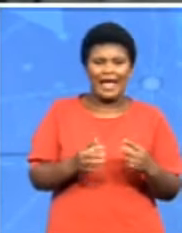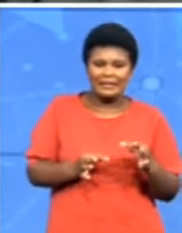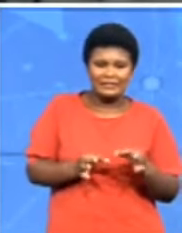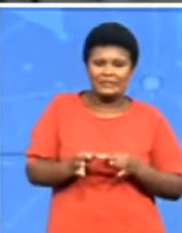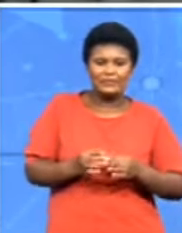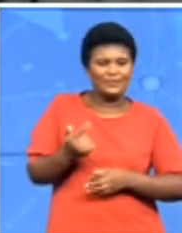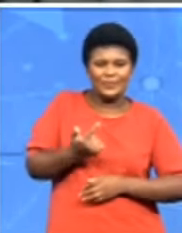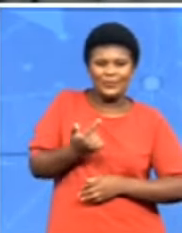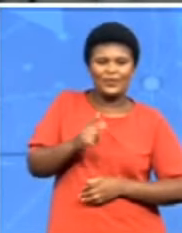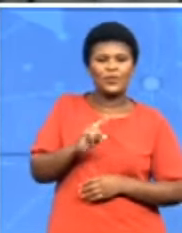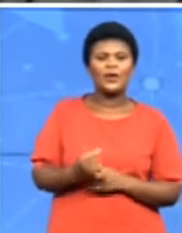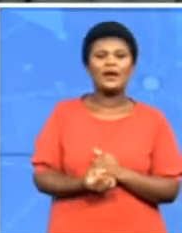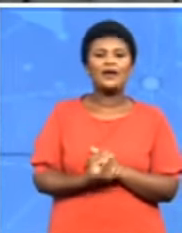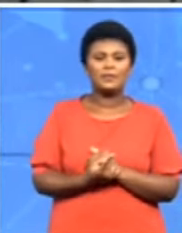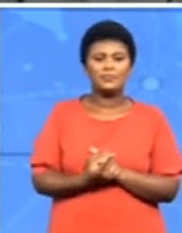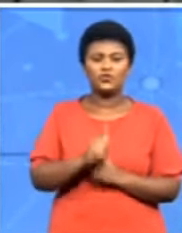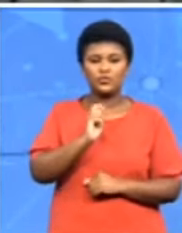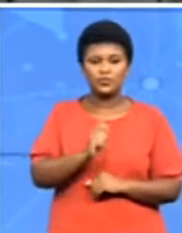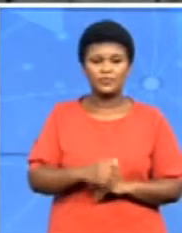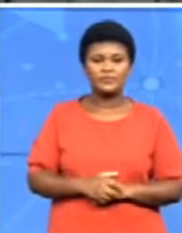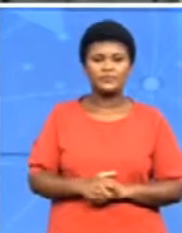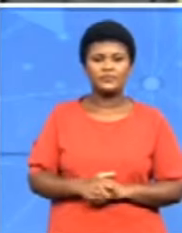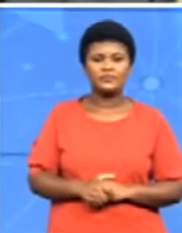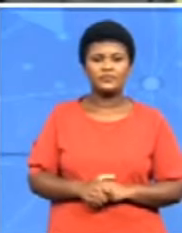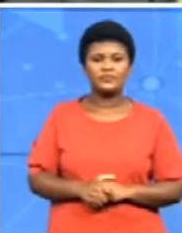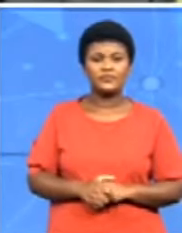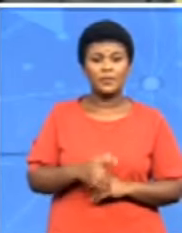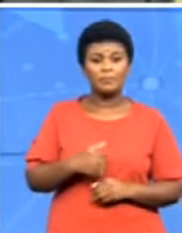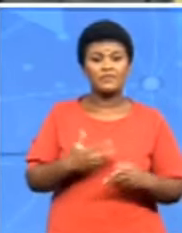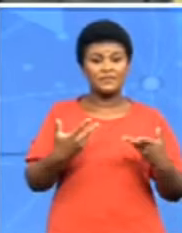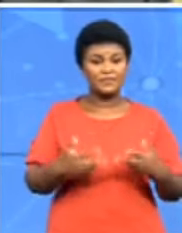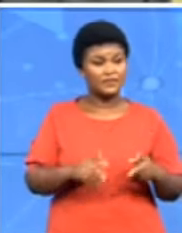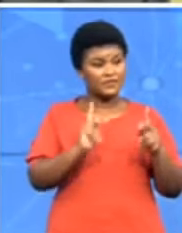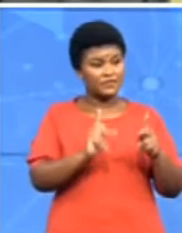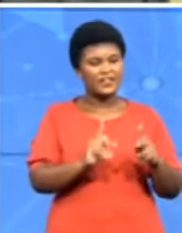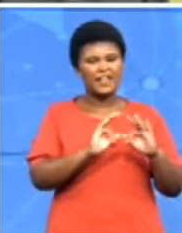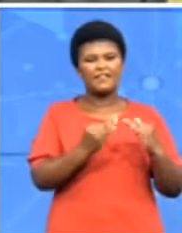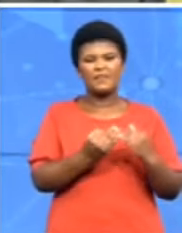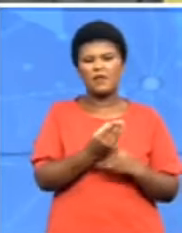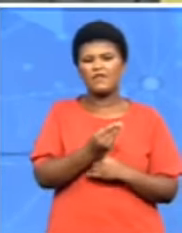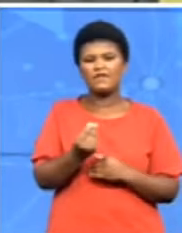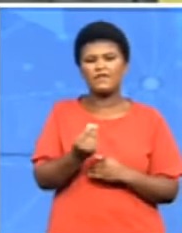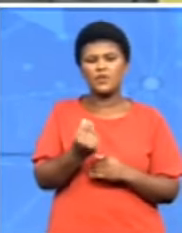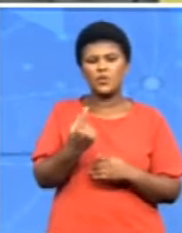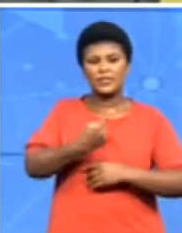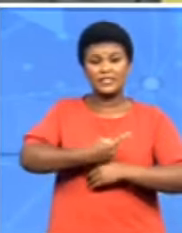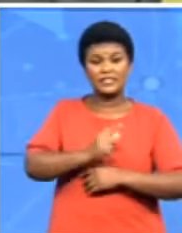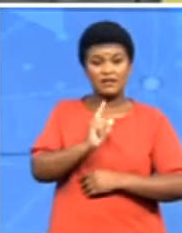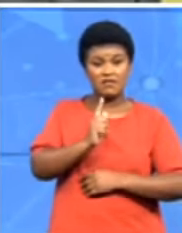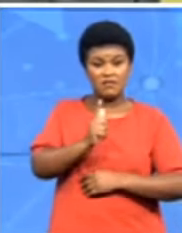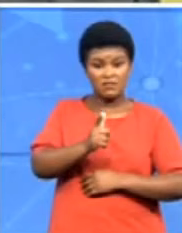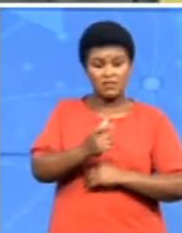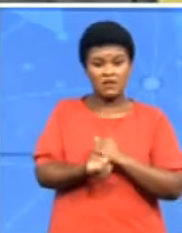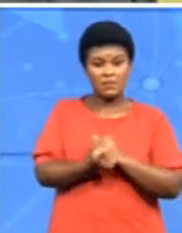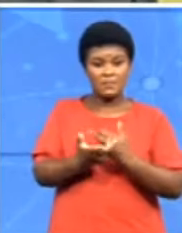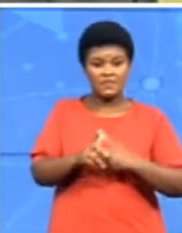happen? I visited the family a few days after the terrible incident. I could pick